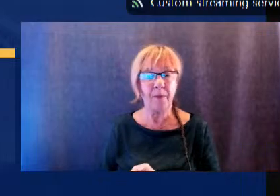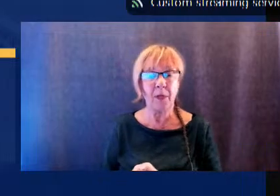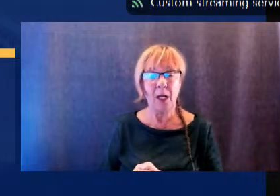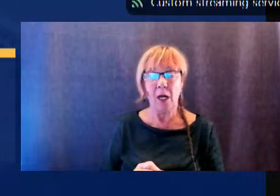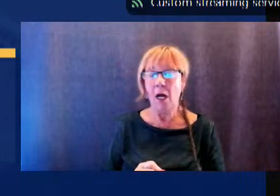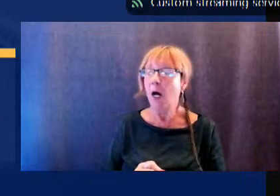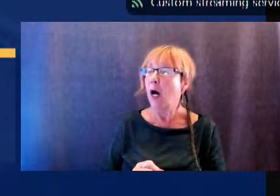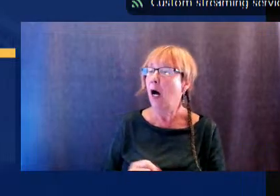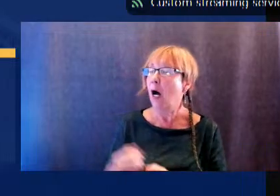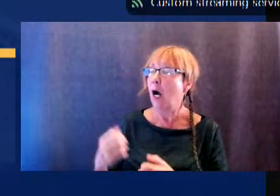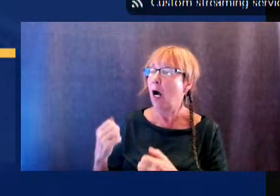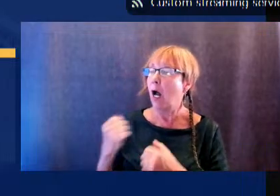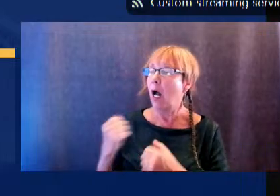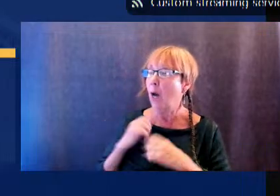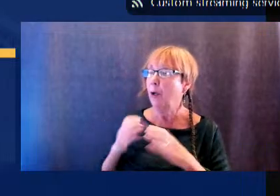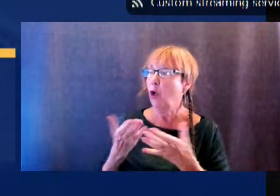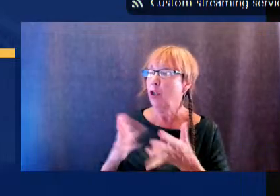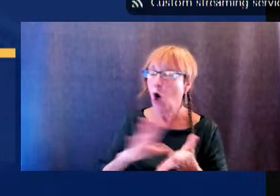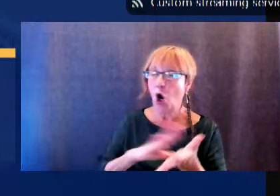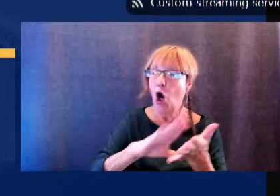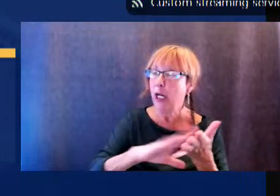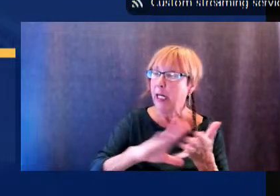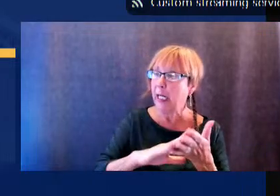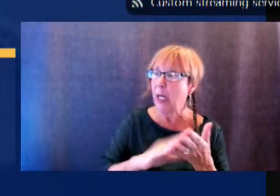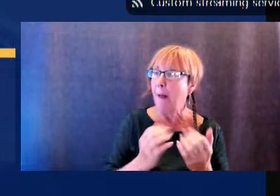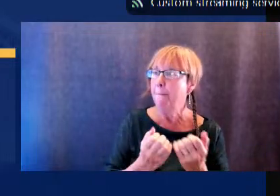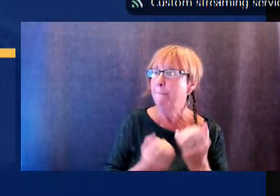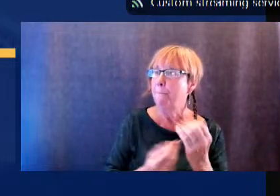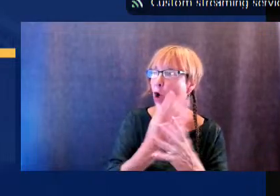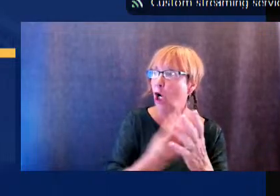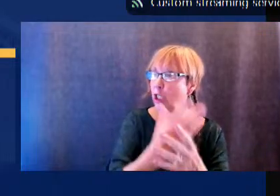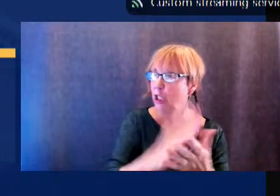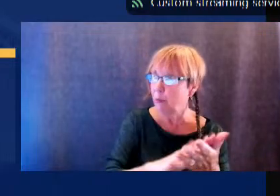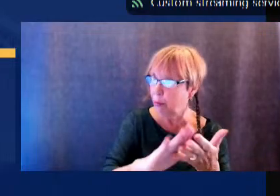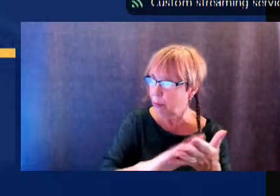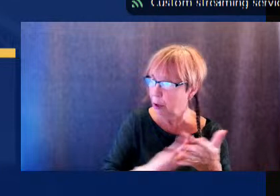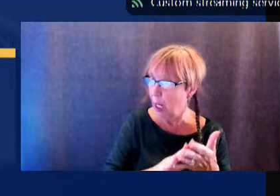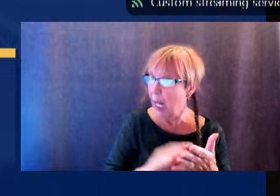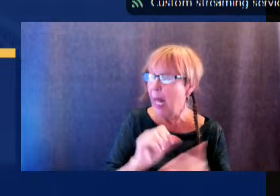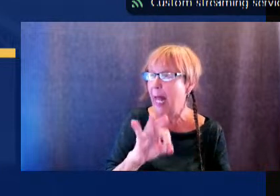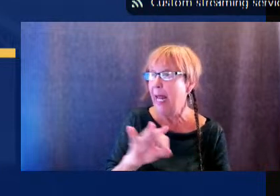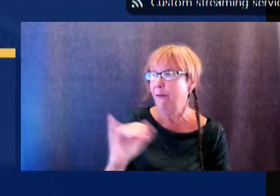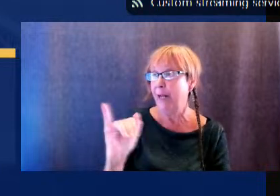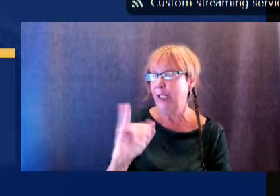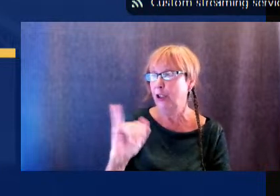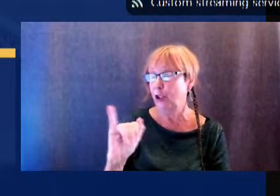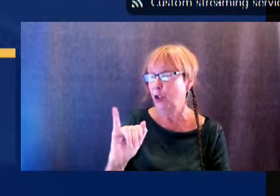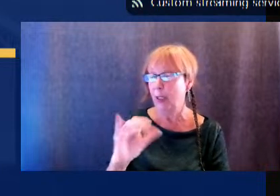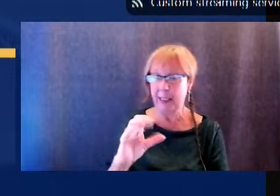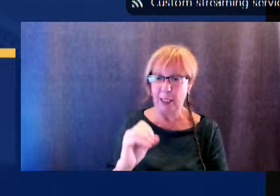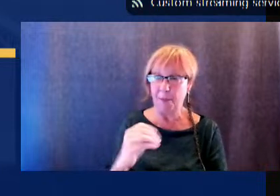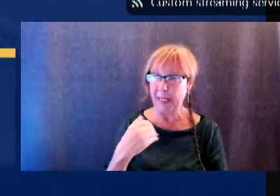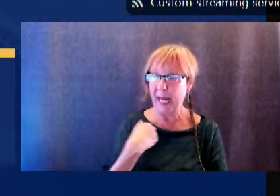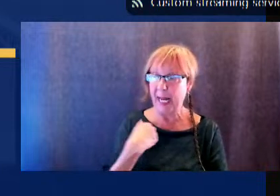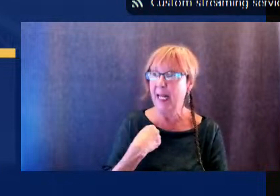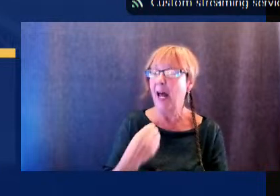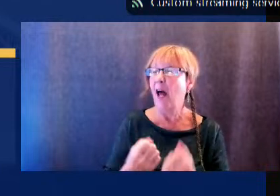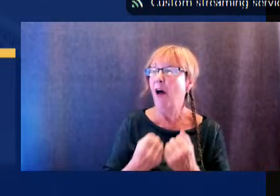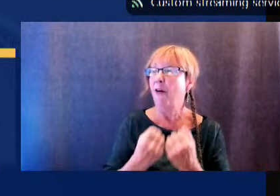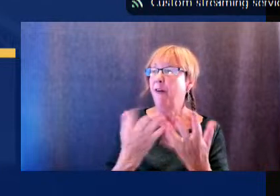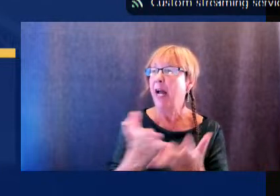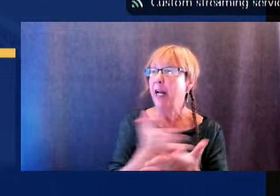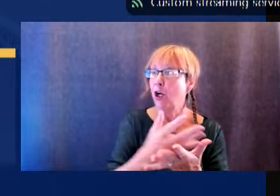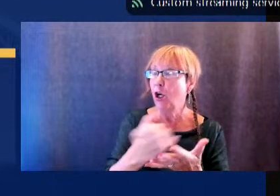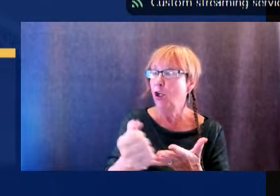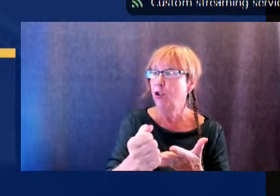burnt bushes and fire debris. If our insurance company has a fire debris removal category, when will